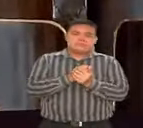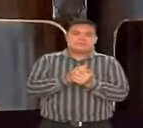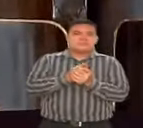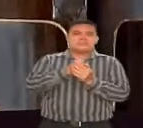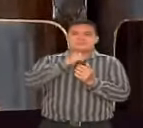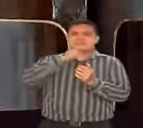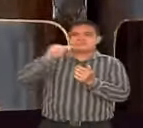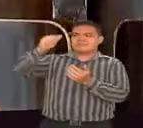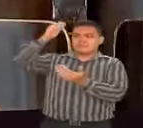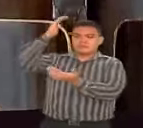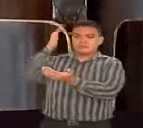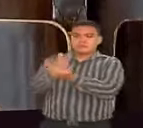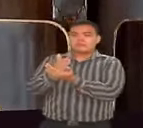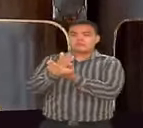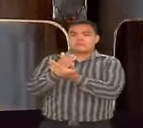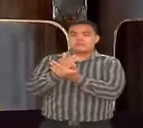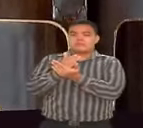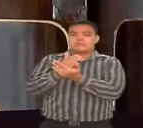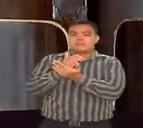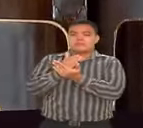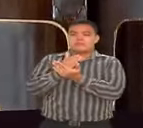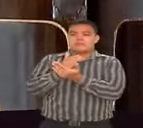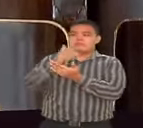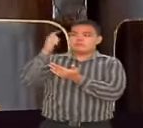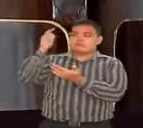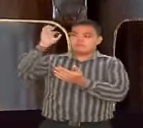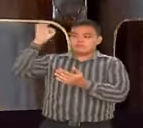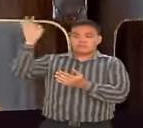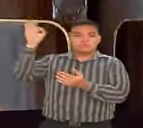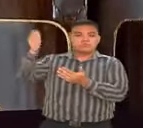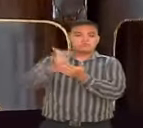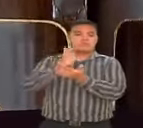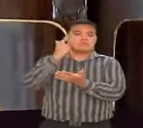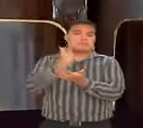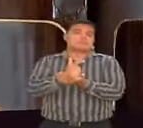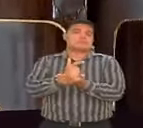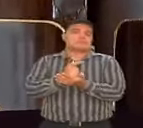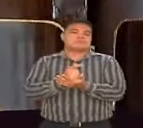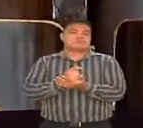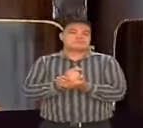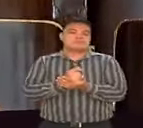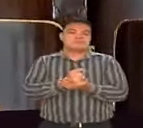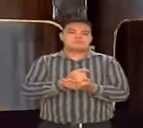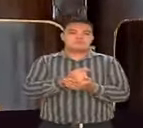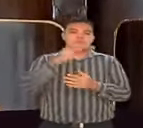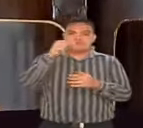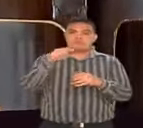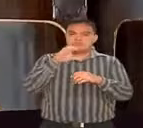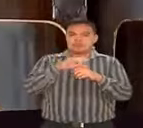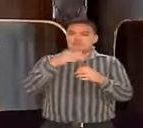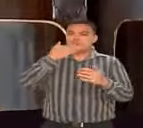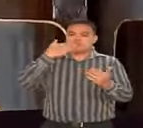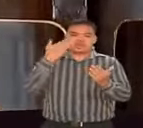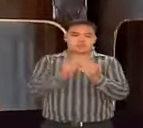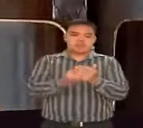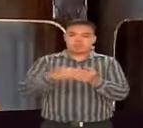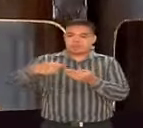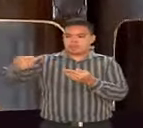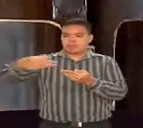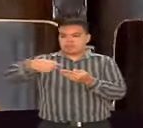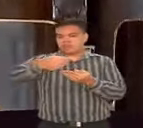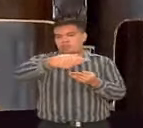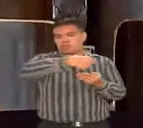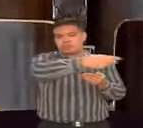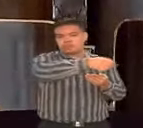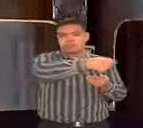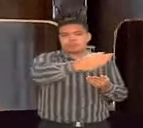na dapat makahunong sa ato evangelistic effort. Ha? Diri nindot kay ning gospel tract distribution, guwapo